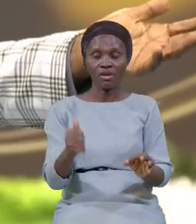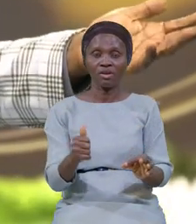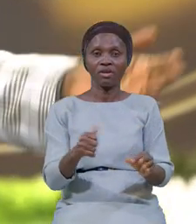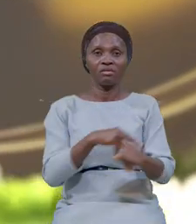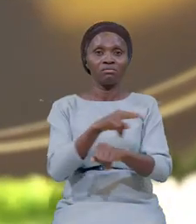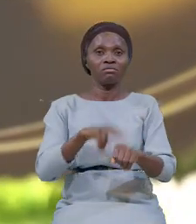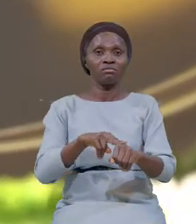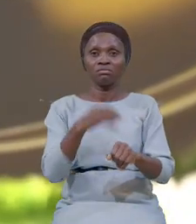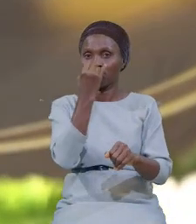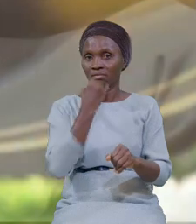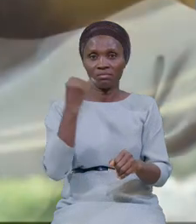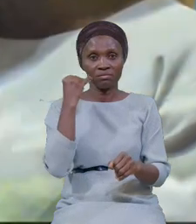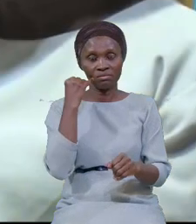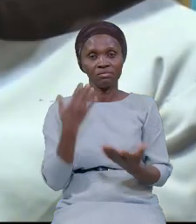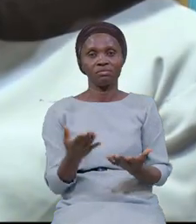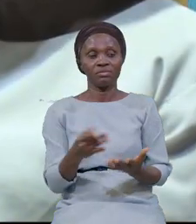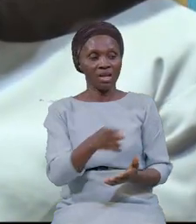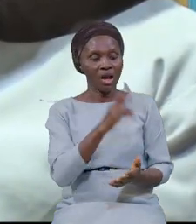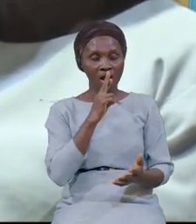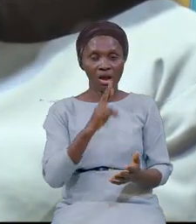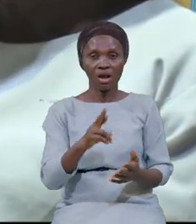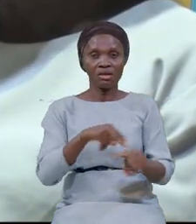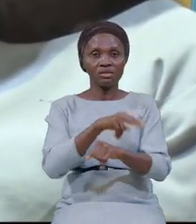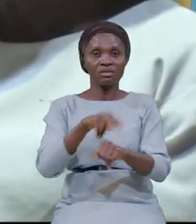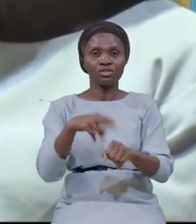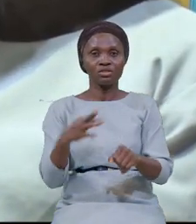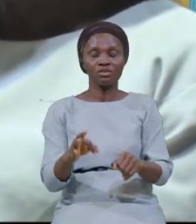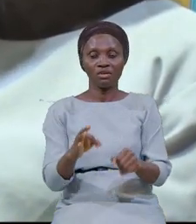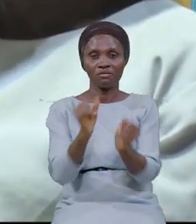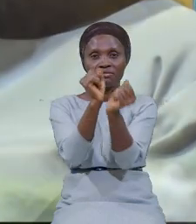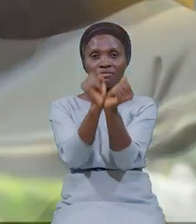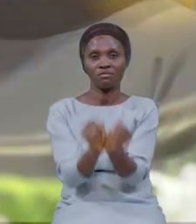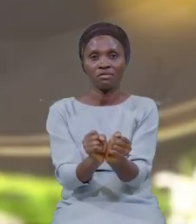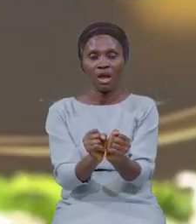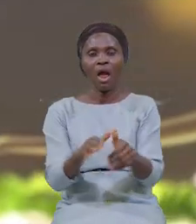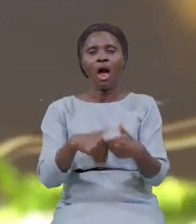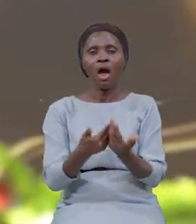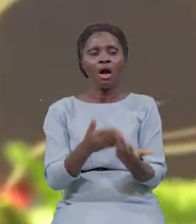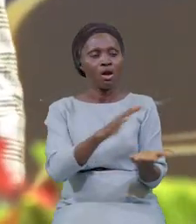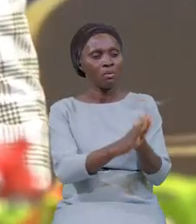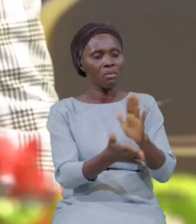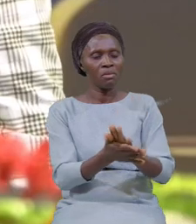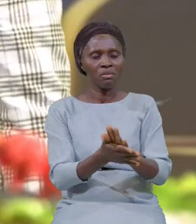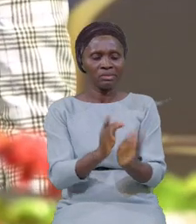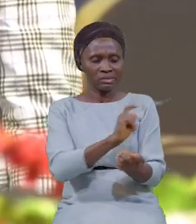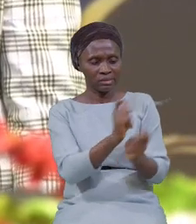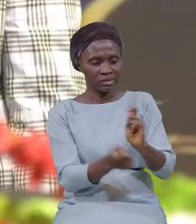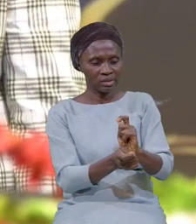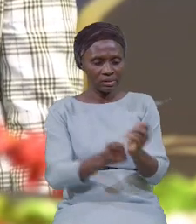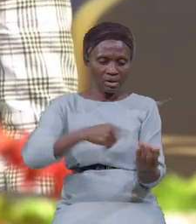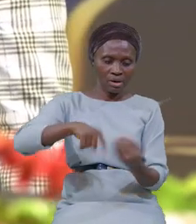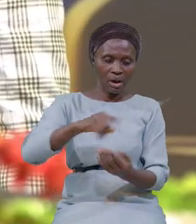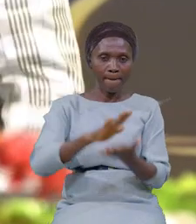of slaves. How did they then turn around to become such a great